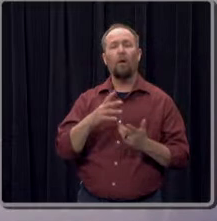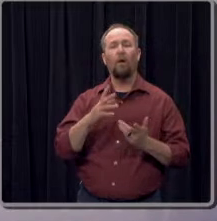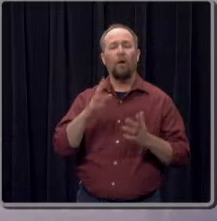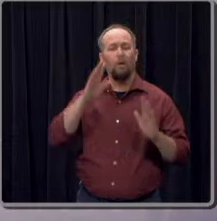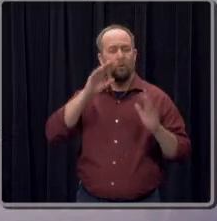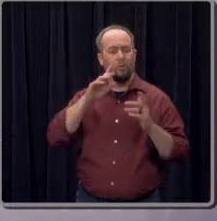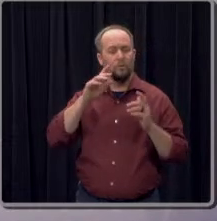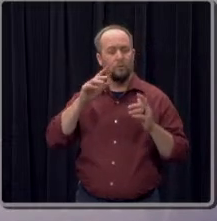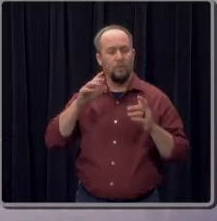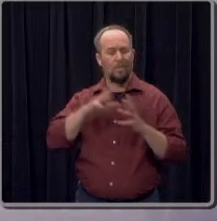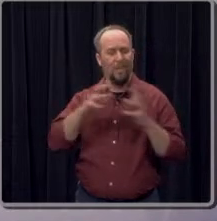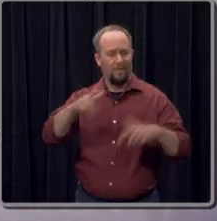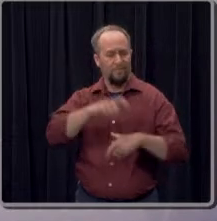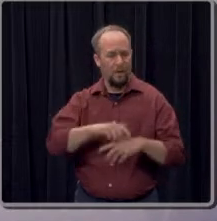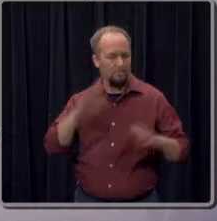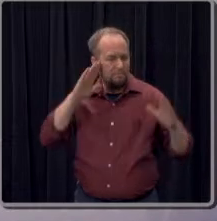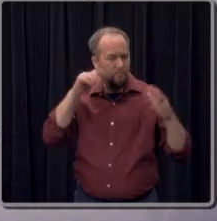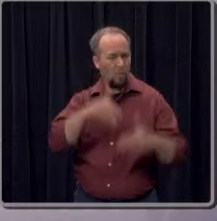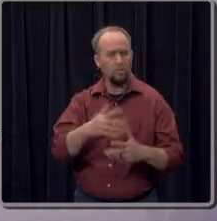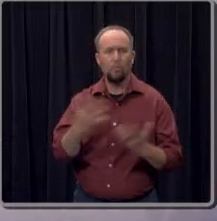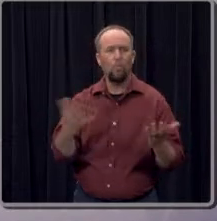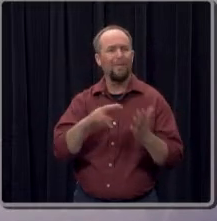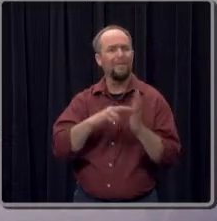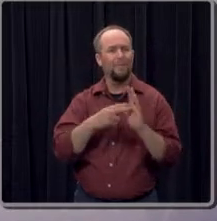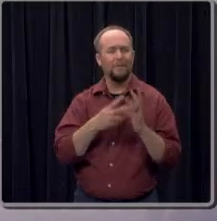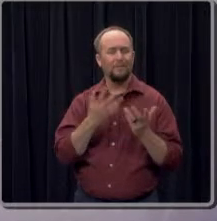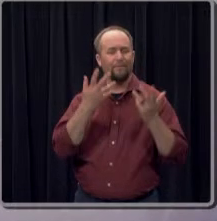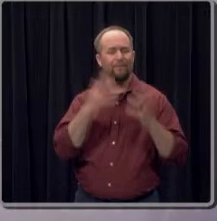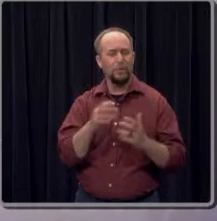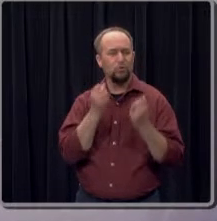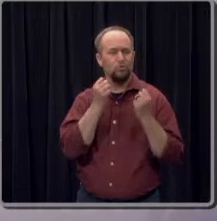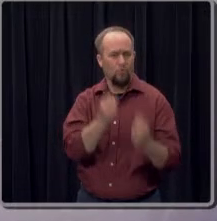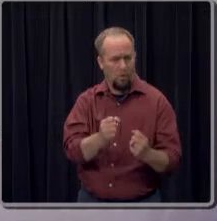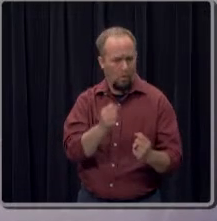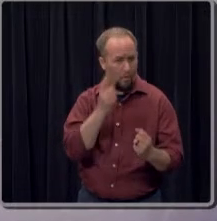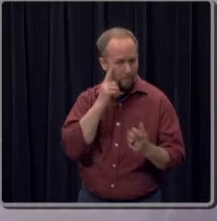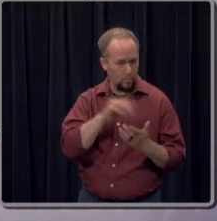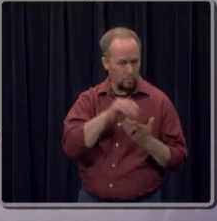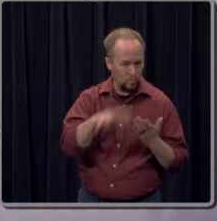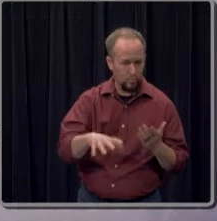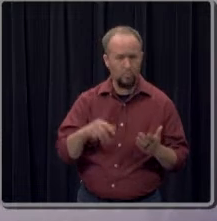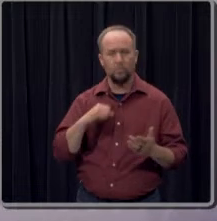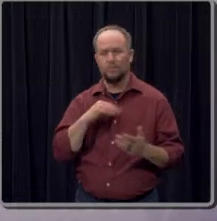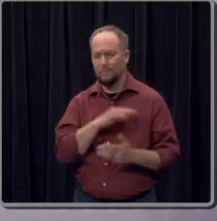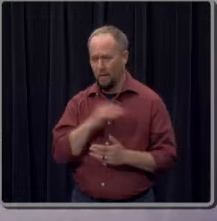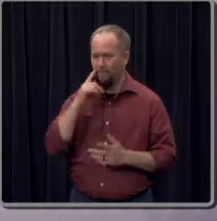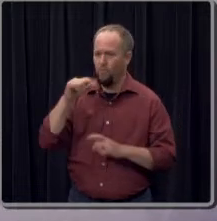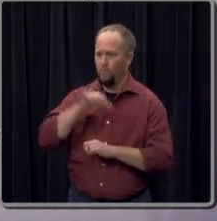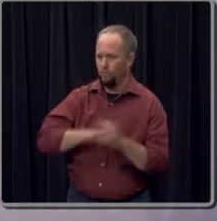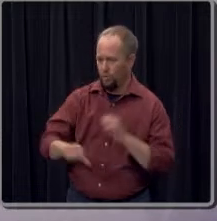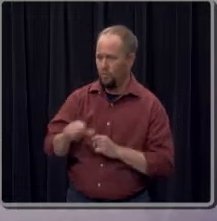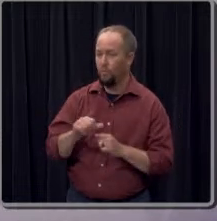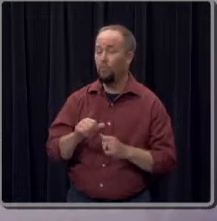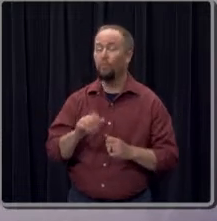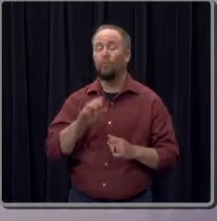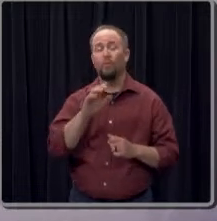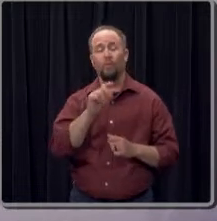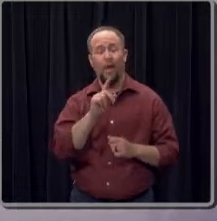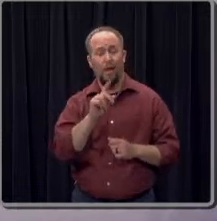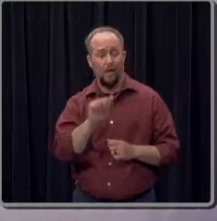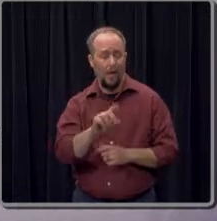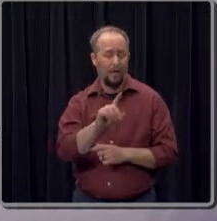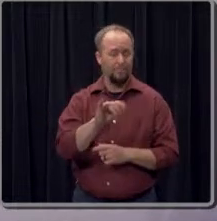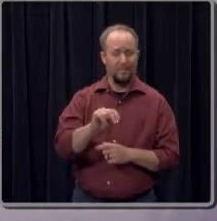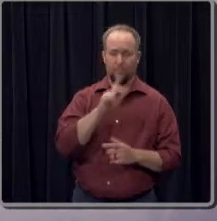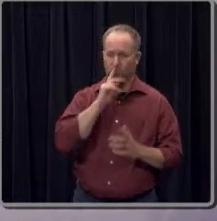time talking about what it means to finish strong for our students, for our staff, and also for each other. And our administrators just did a